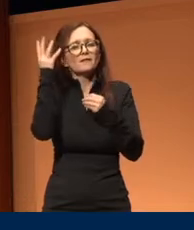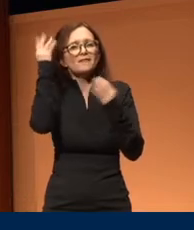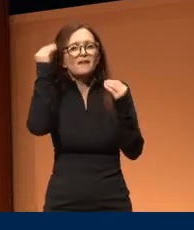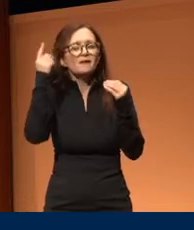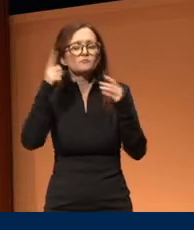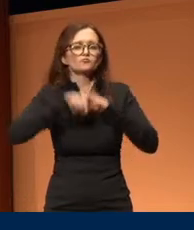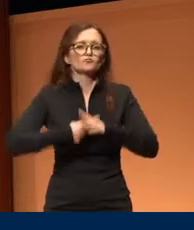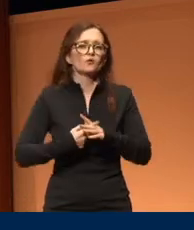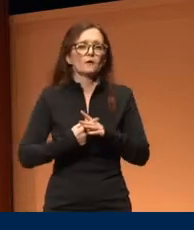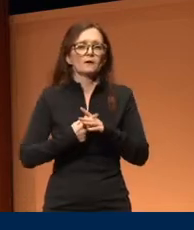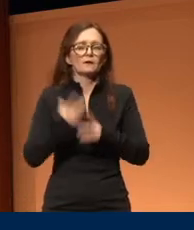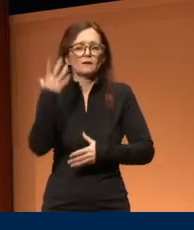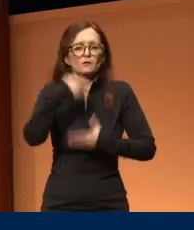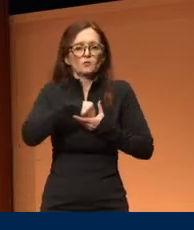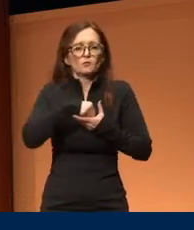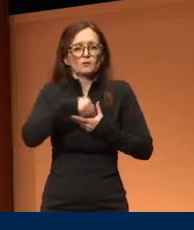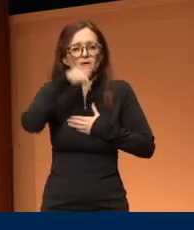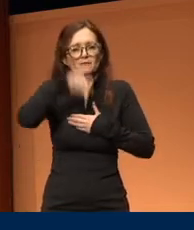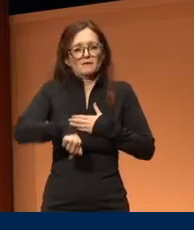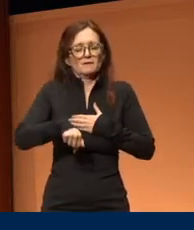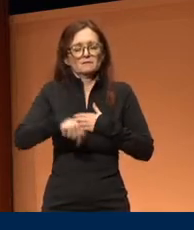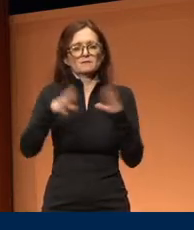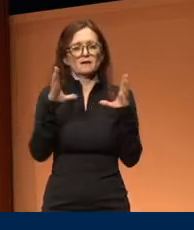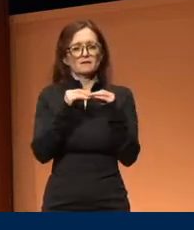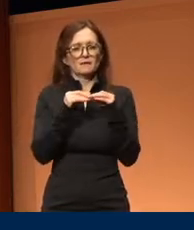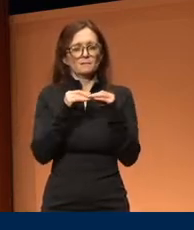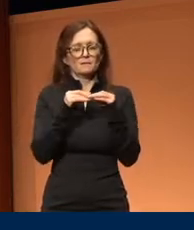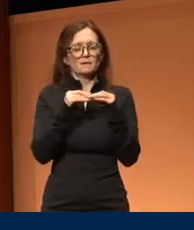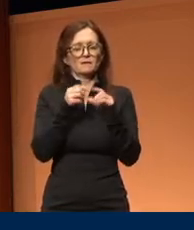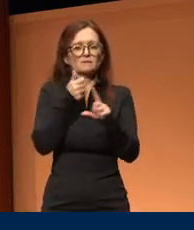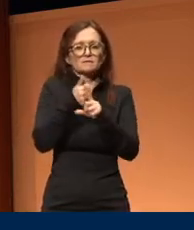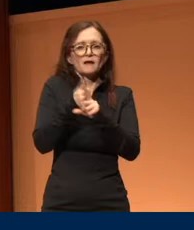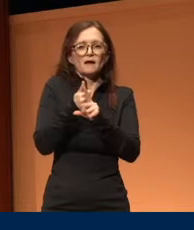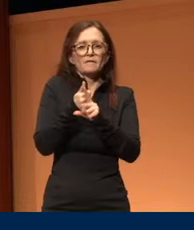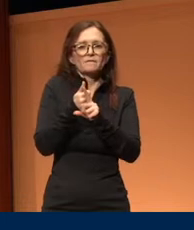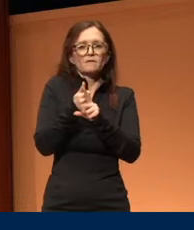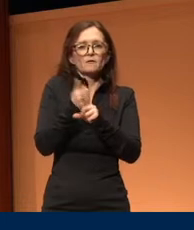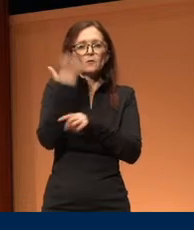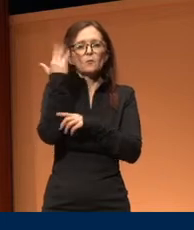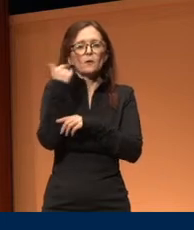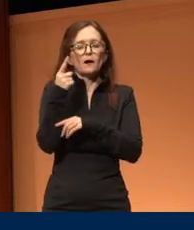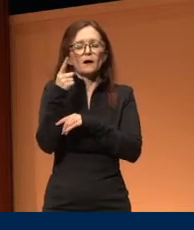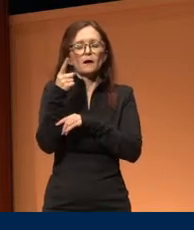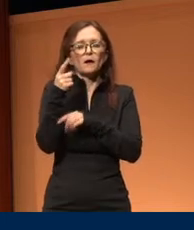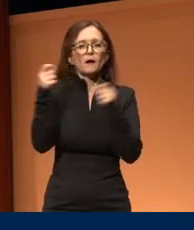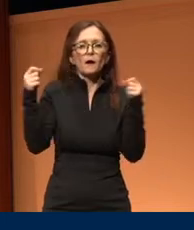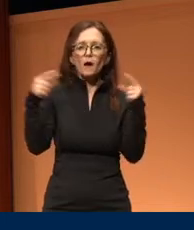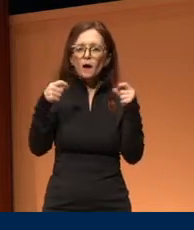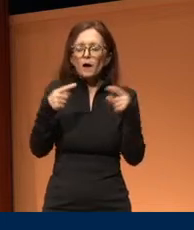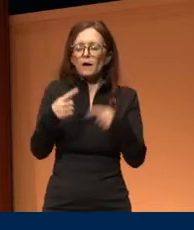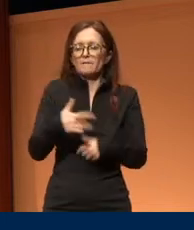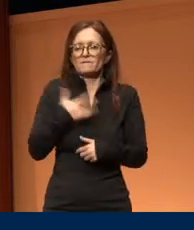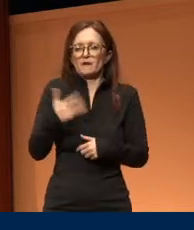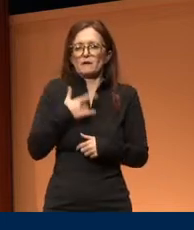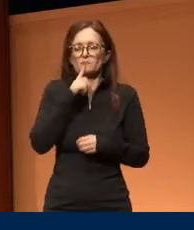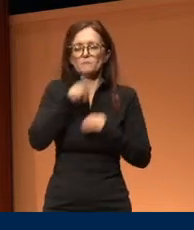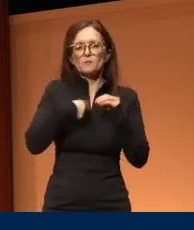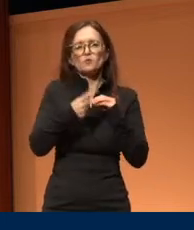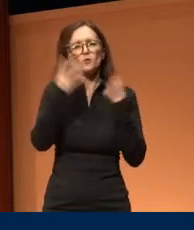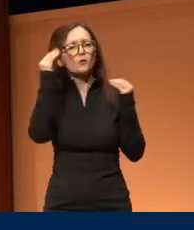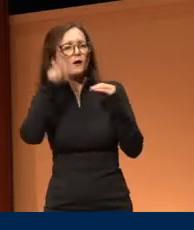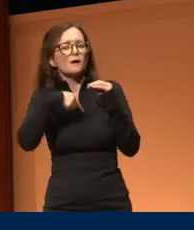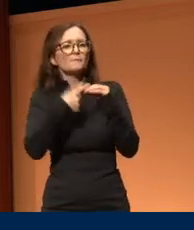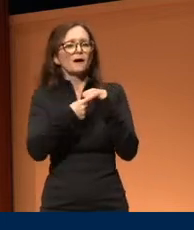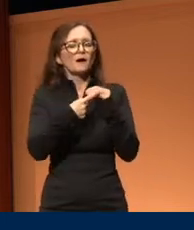within the citizens' assembly itself, given the fellow feeling that you're talking about. So I'm curious your thoughts on